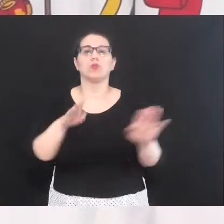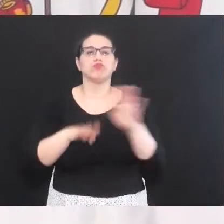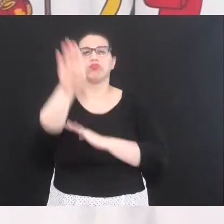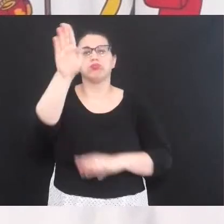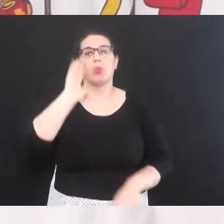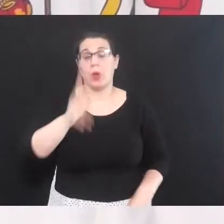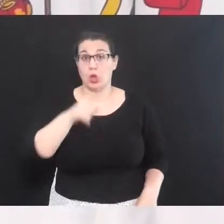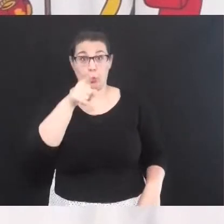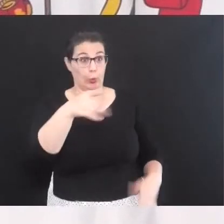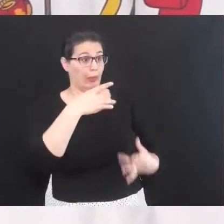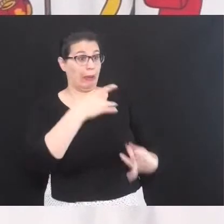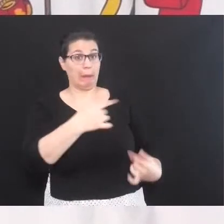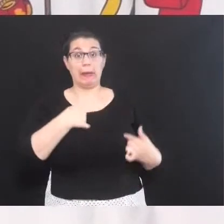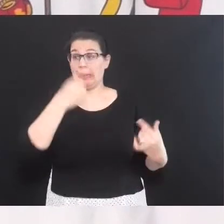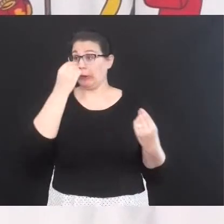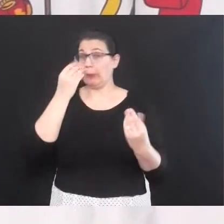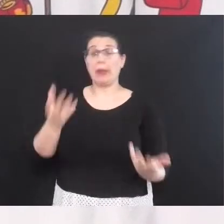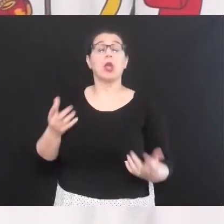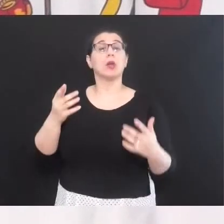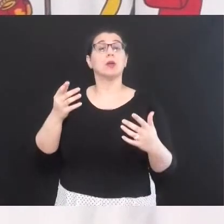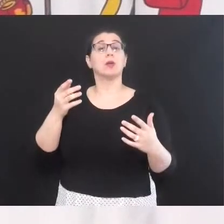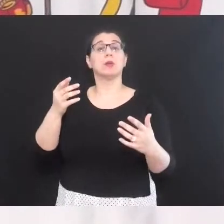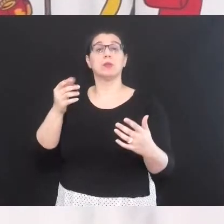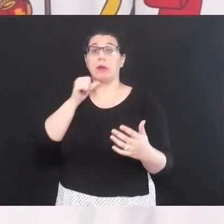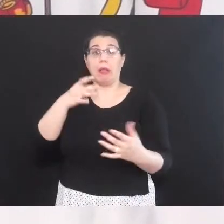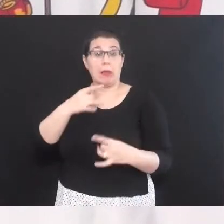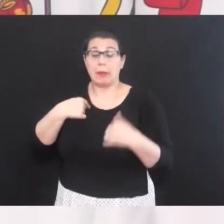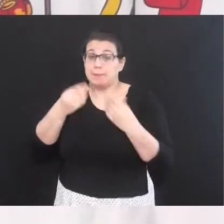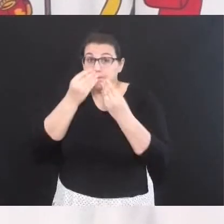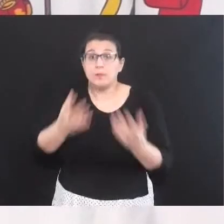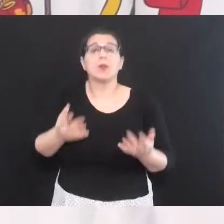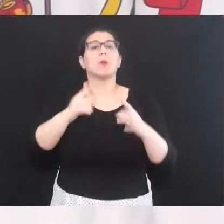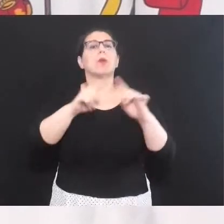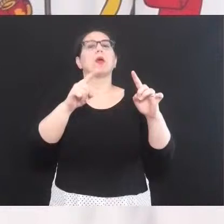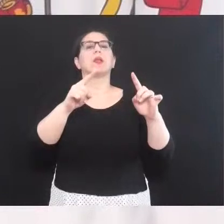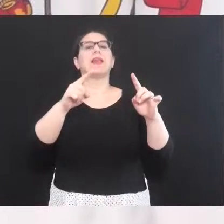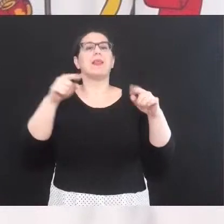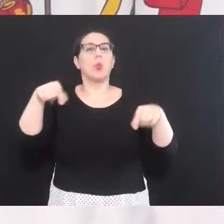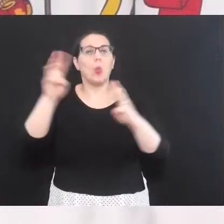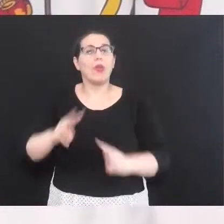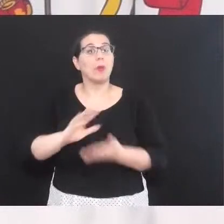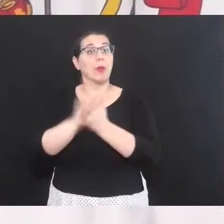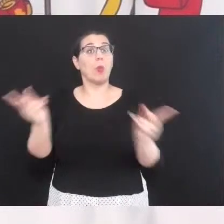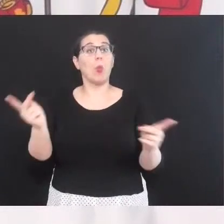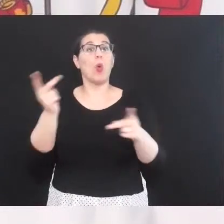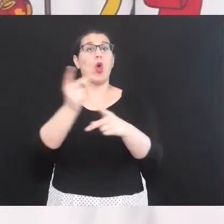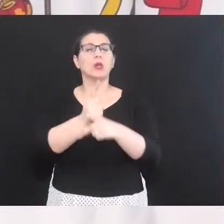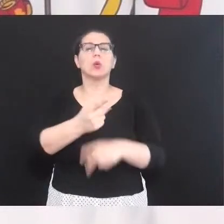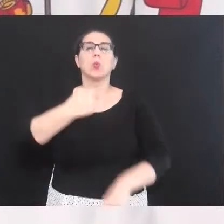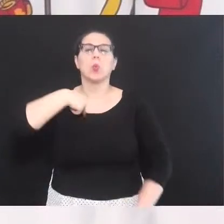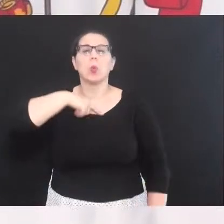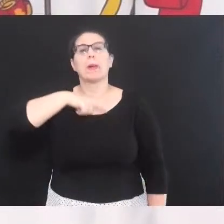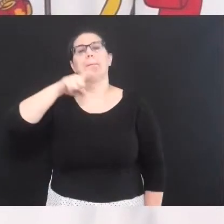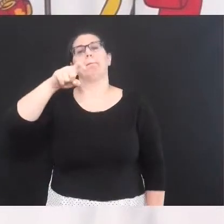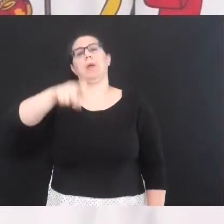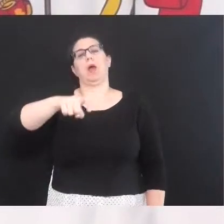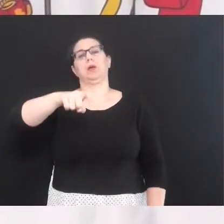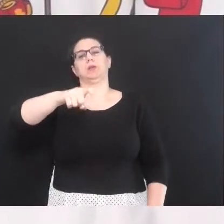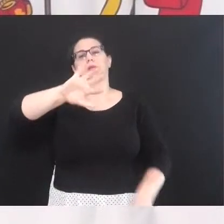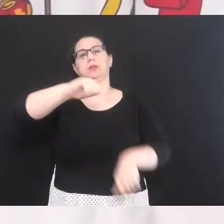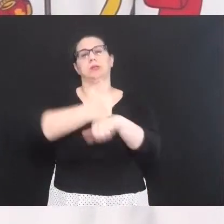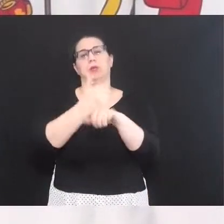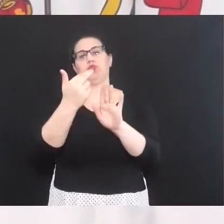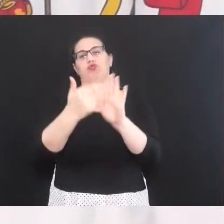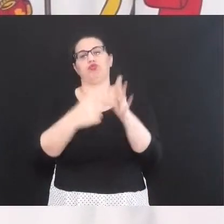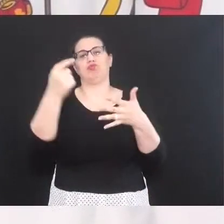truth. As it gets worse, we're going to have to act. We're going to have to do things that we don't want to do in